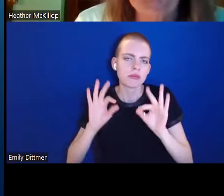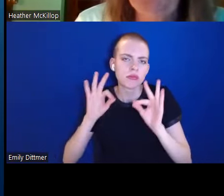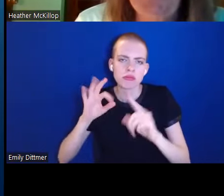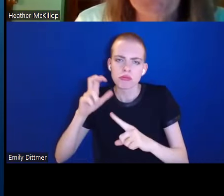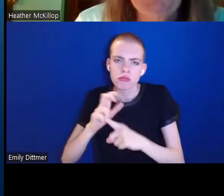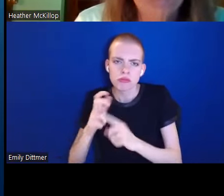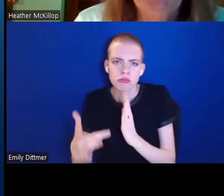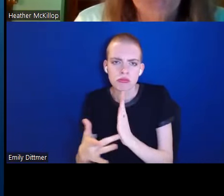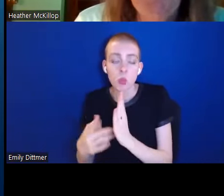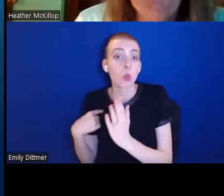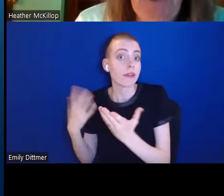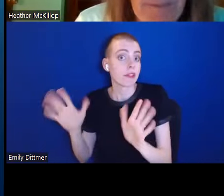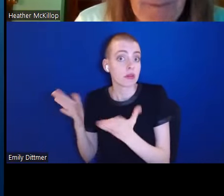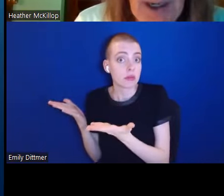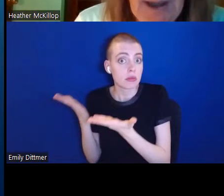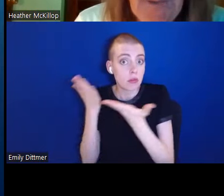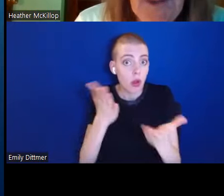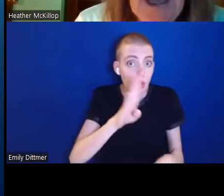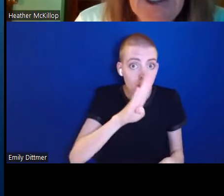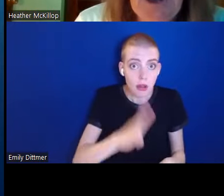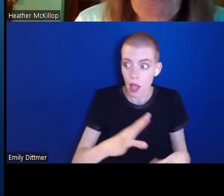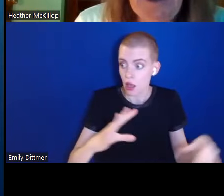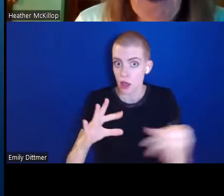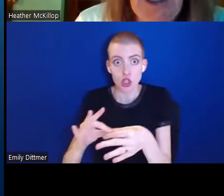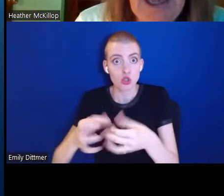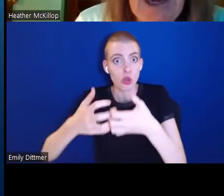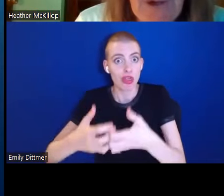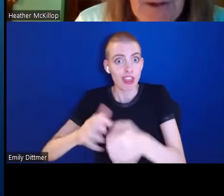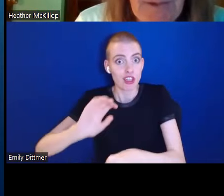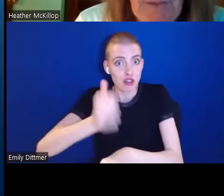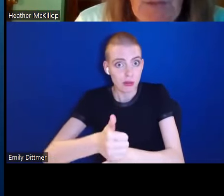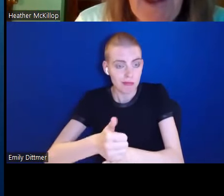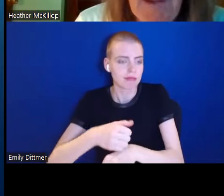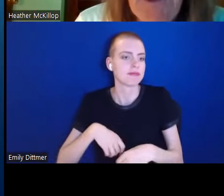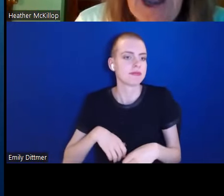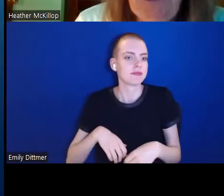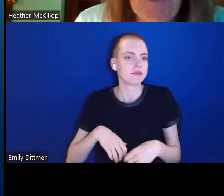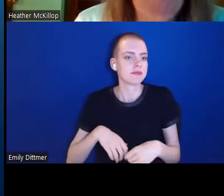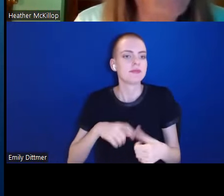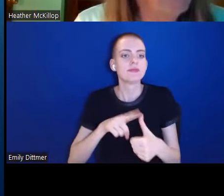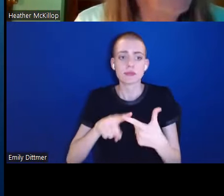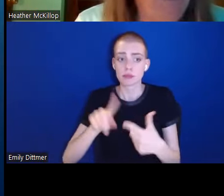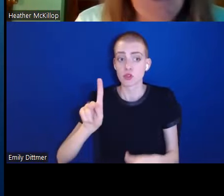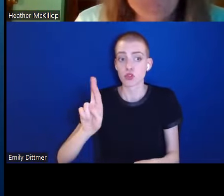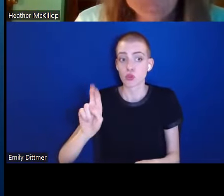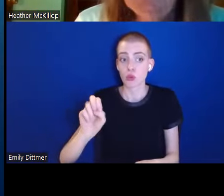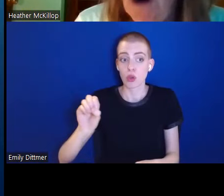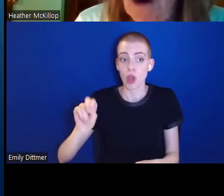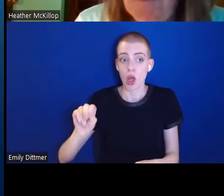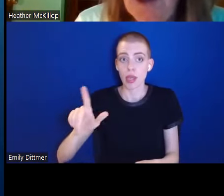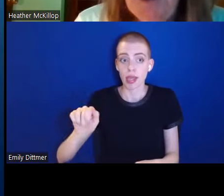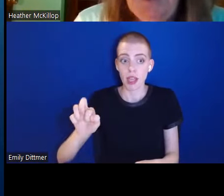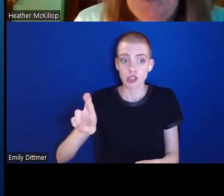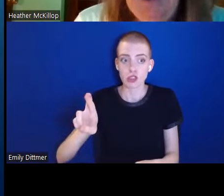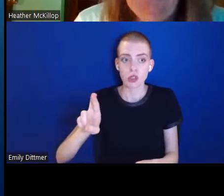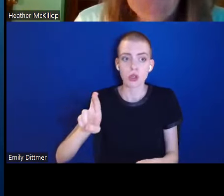of the generator. We also had a Creon laser with attached to a microscribe